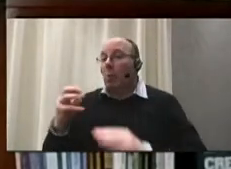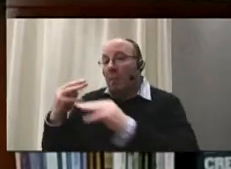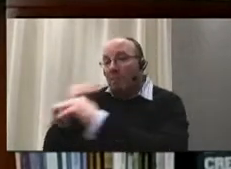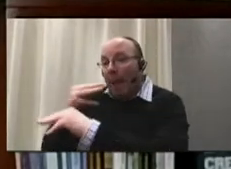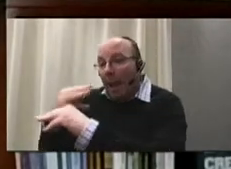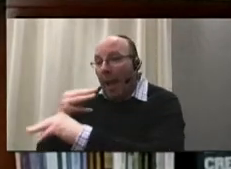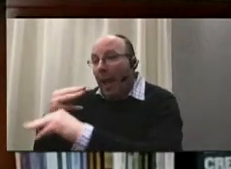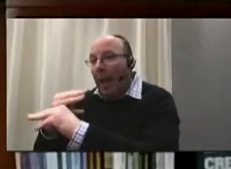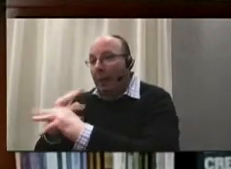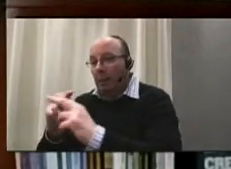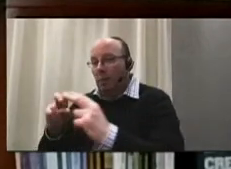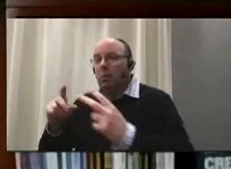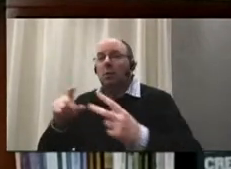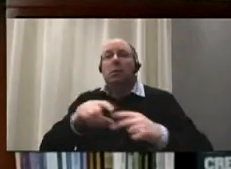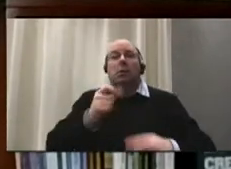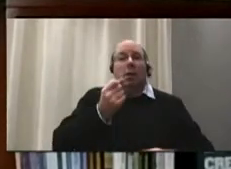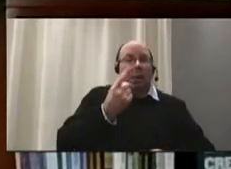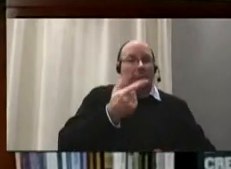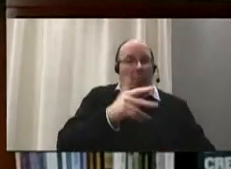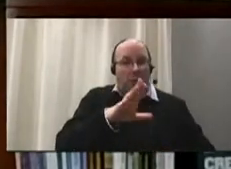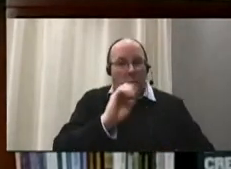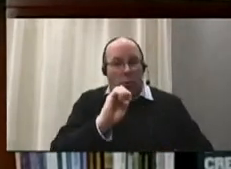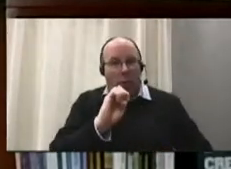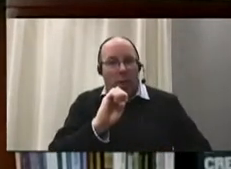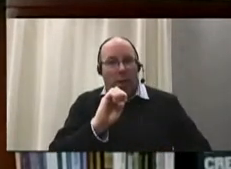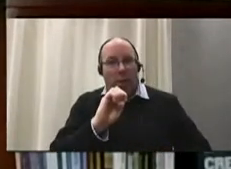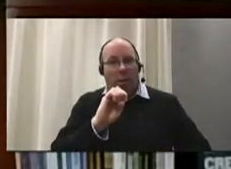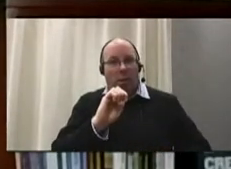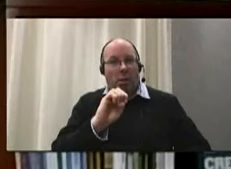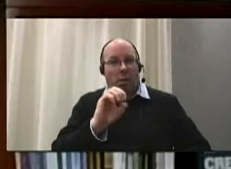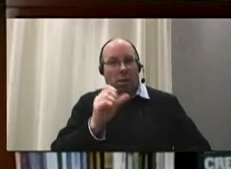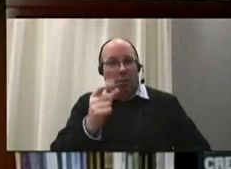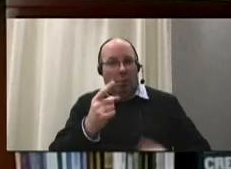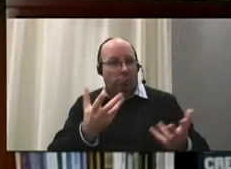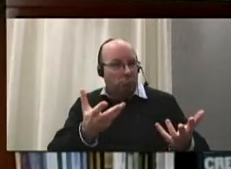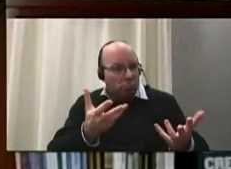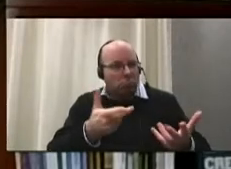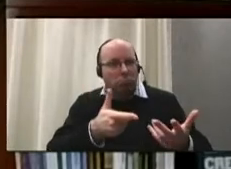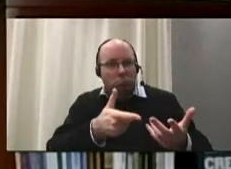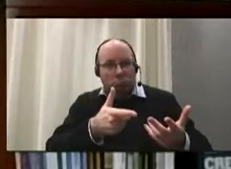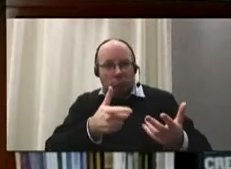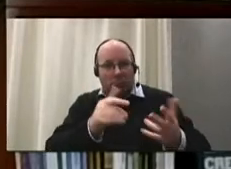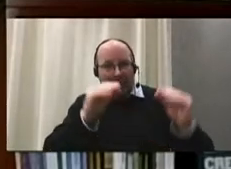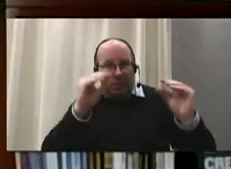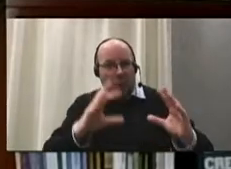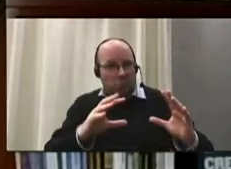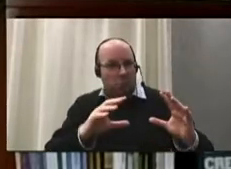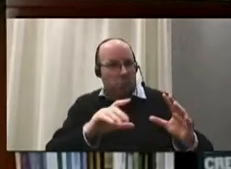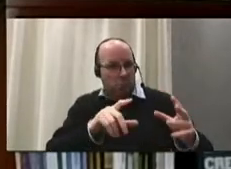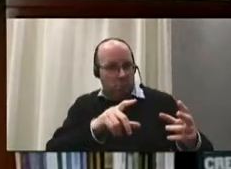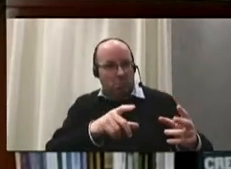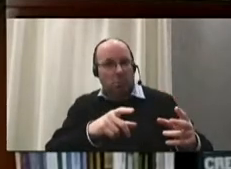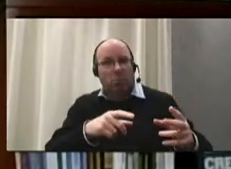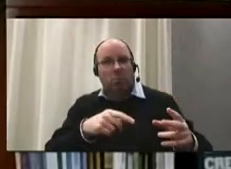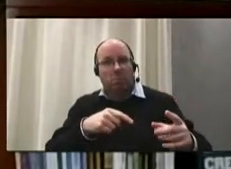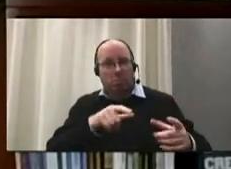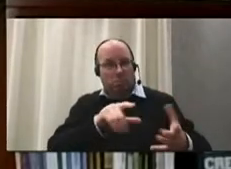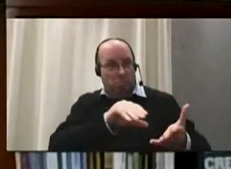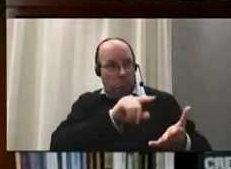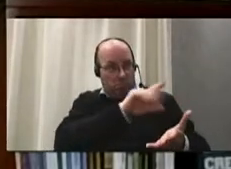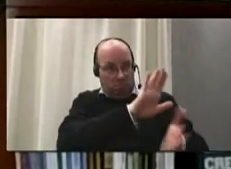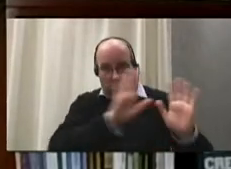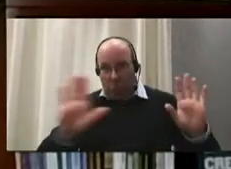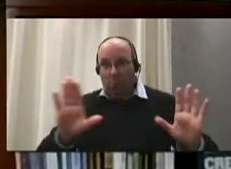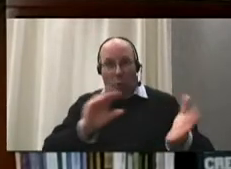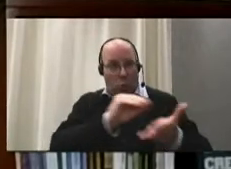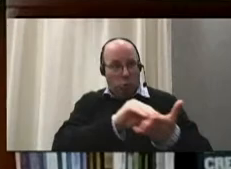into place for every school to say, how are we addressing the instructional needs to make sure they're meeting the needs of our students? And that's how Black